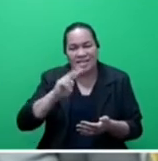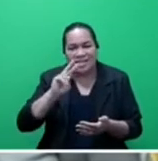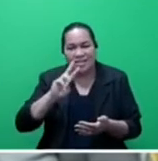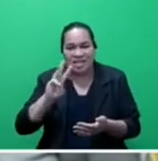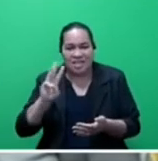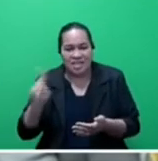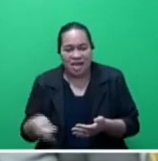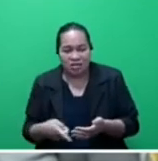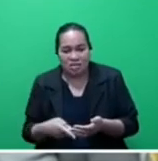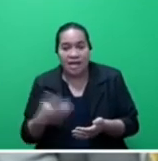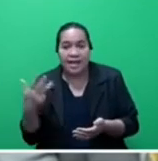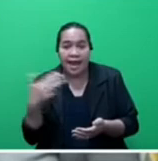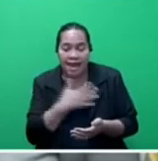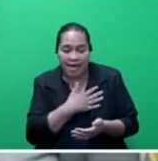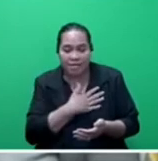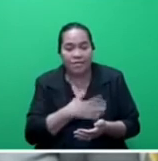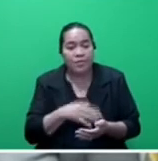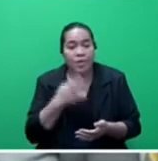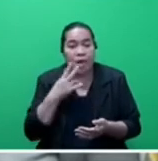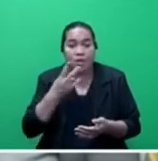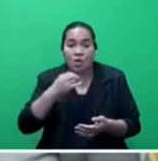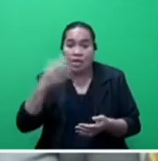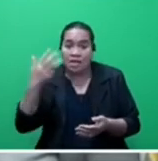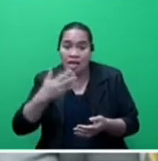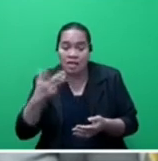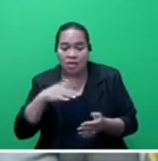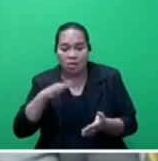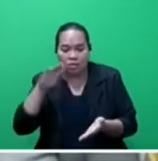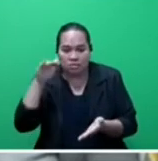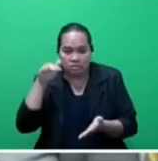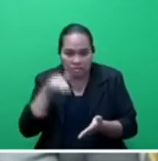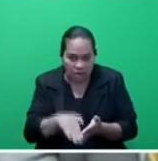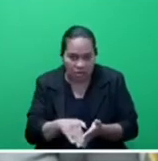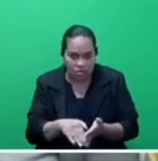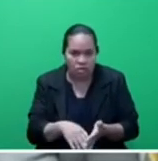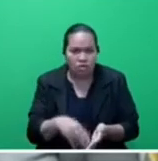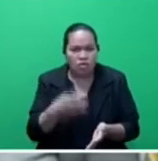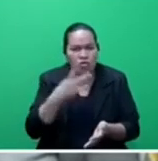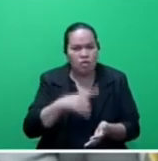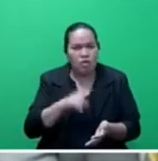By 2018-2019, it was down to $121 million,